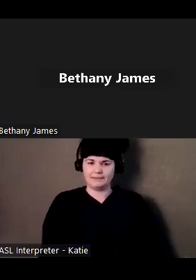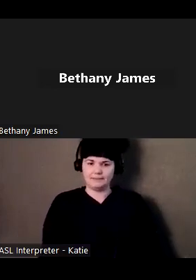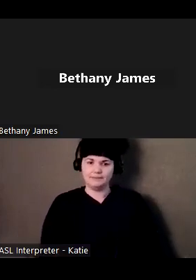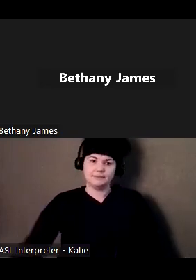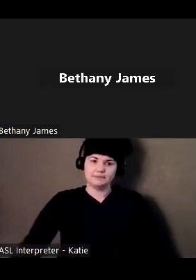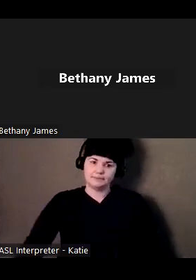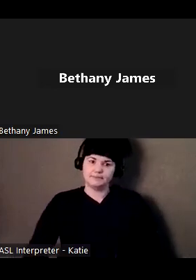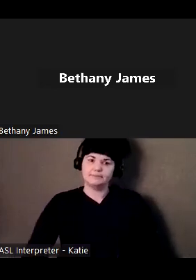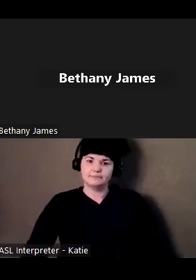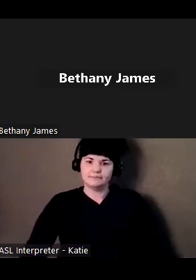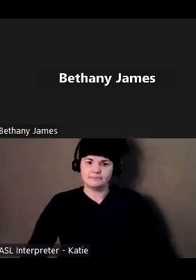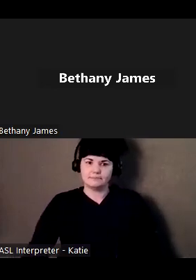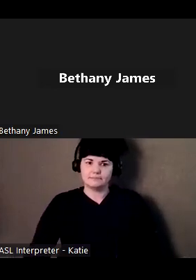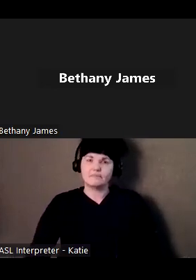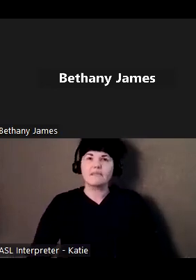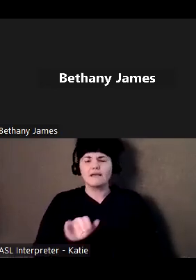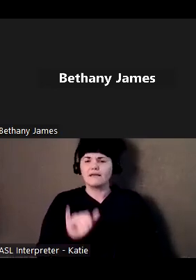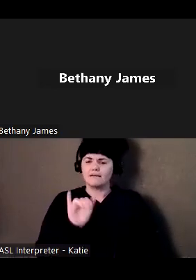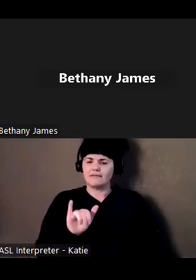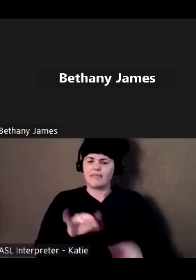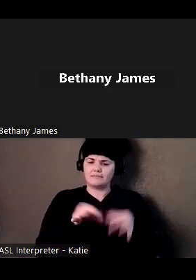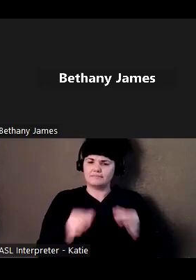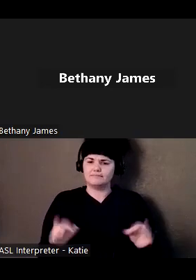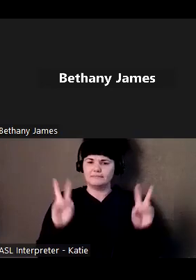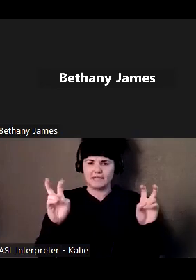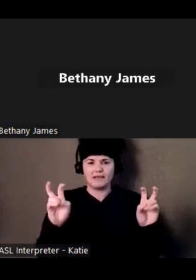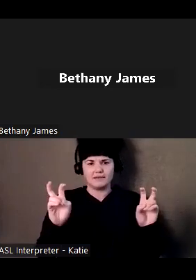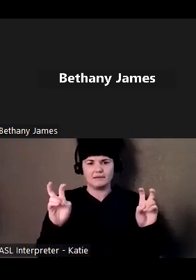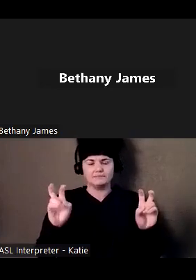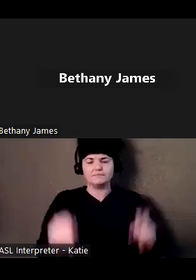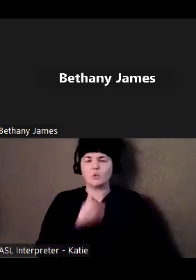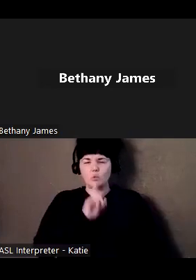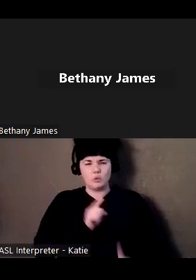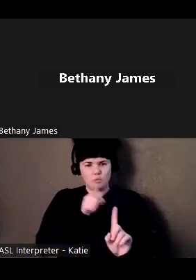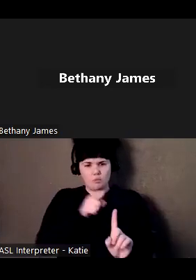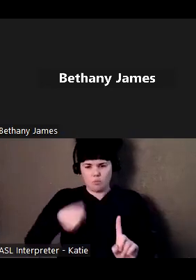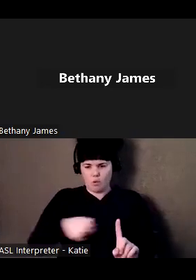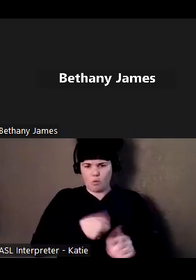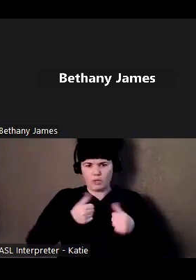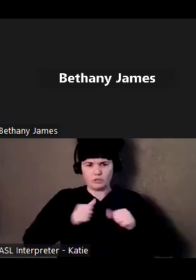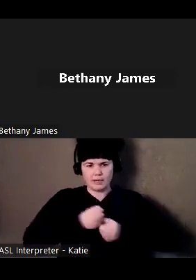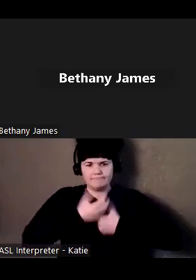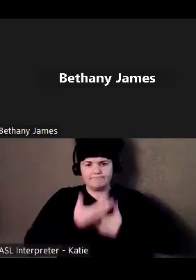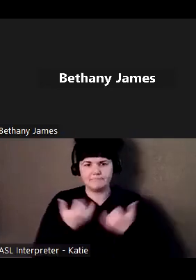that saying is very much in the spirit of what we're hoping to convey here today. And